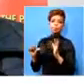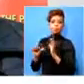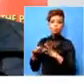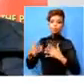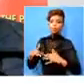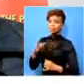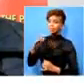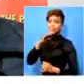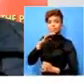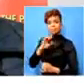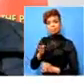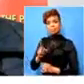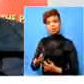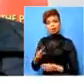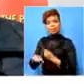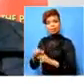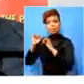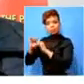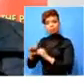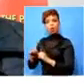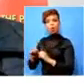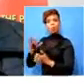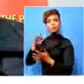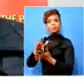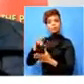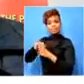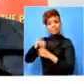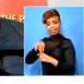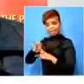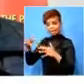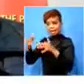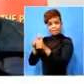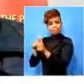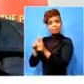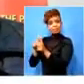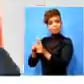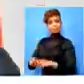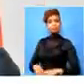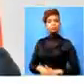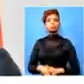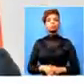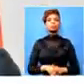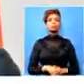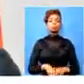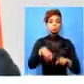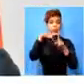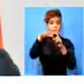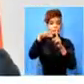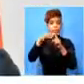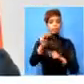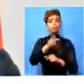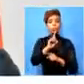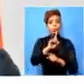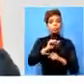that say about your position in that alliance? The advantage about the alliance is that it's an alliance